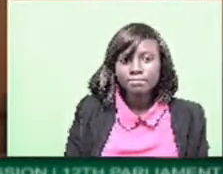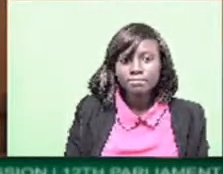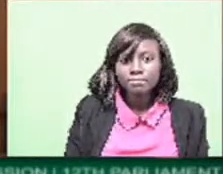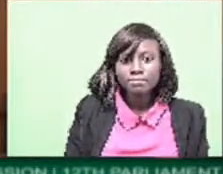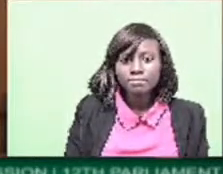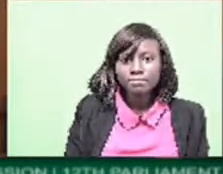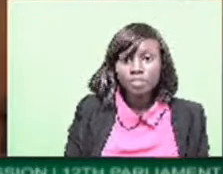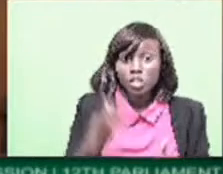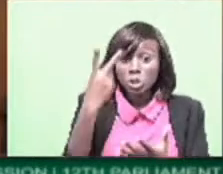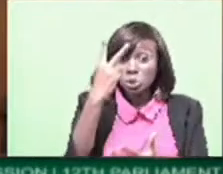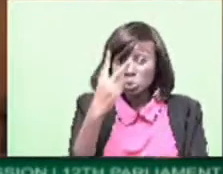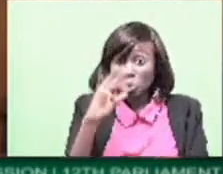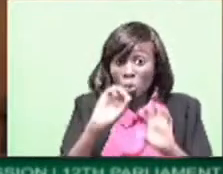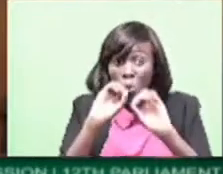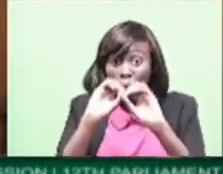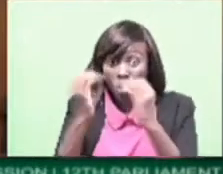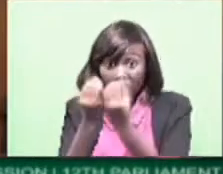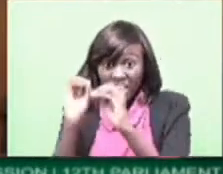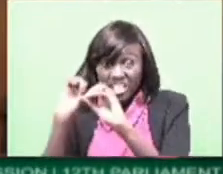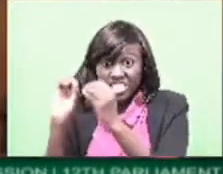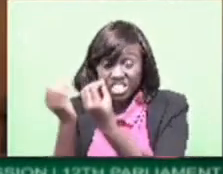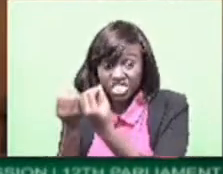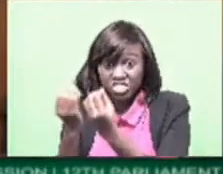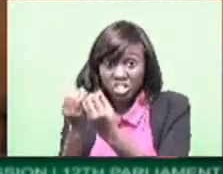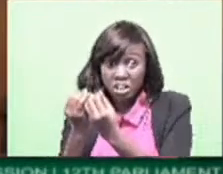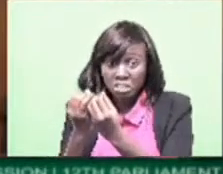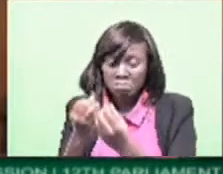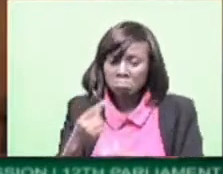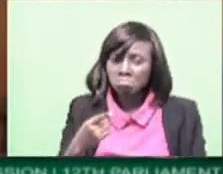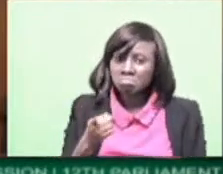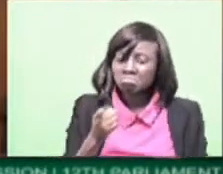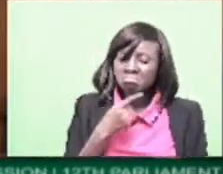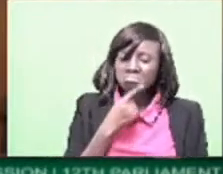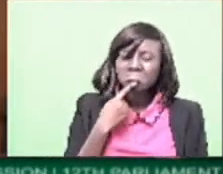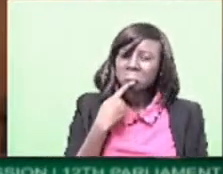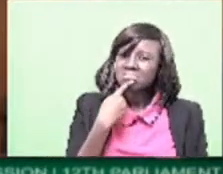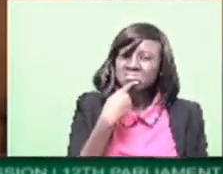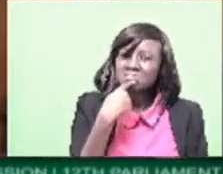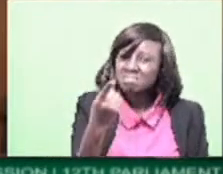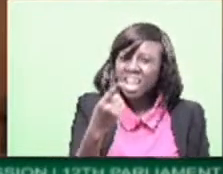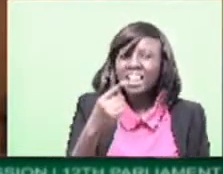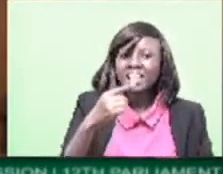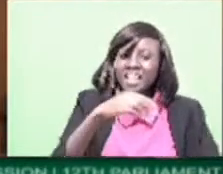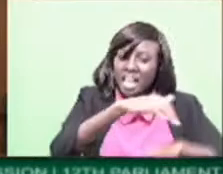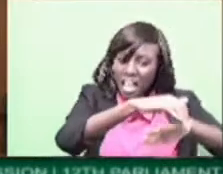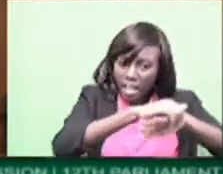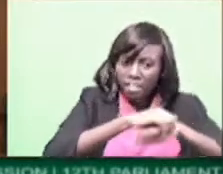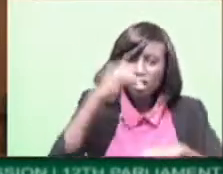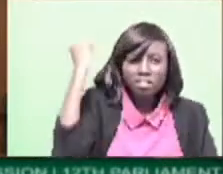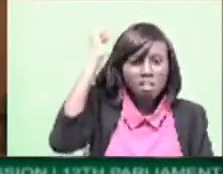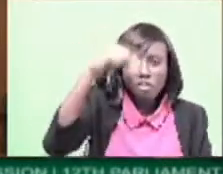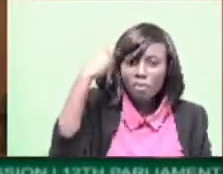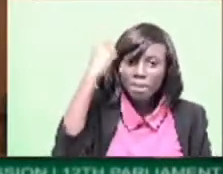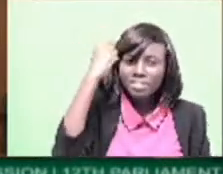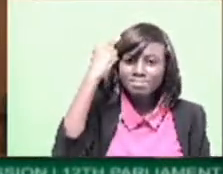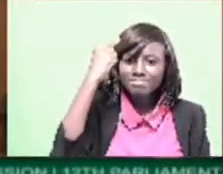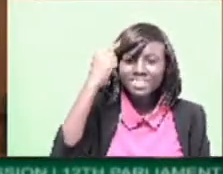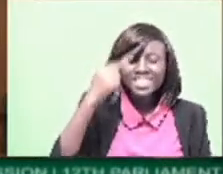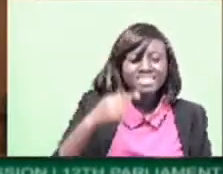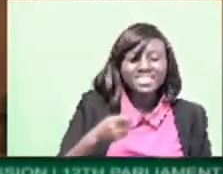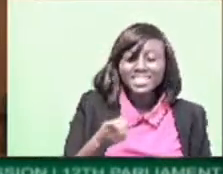both separately warned the government that the law was unenforceable in England. A gentleman by the name of